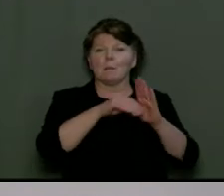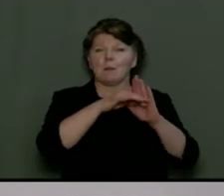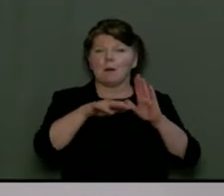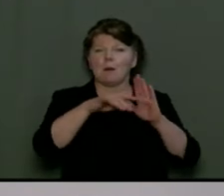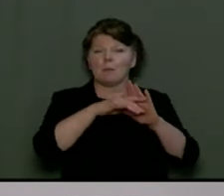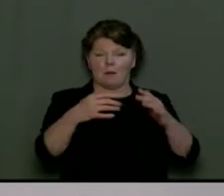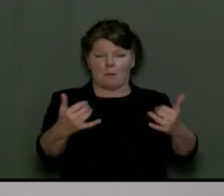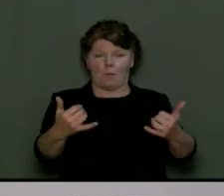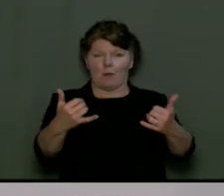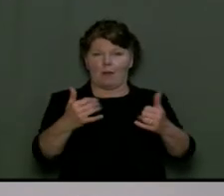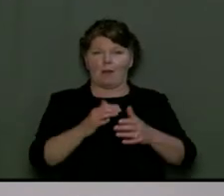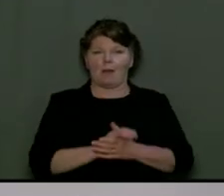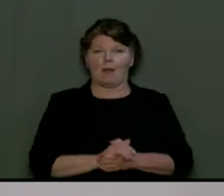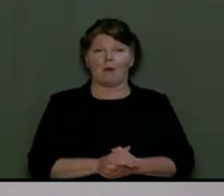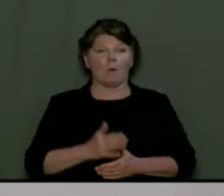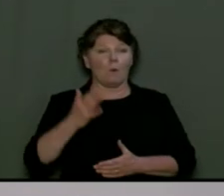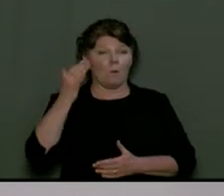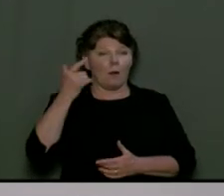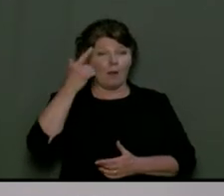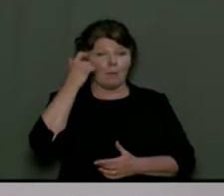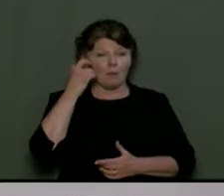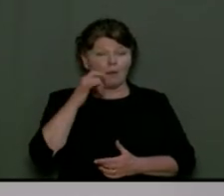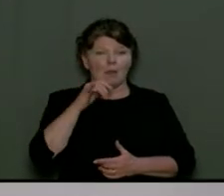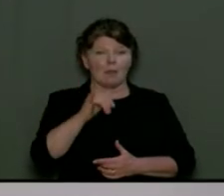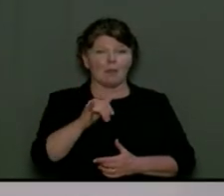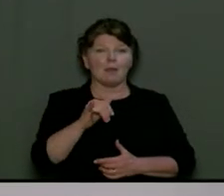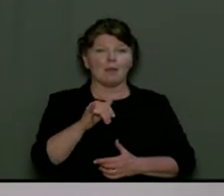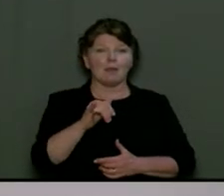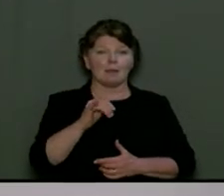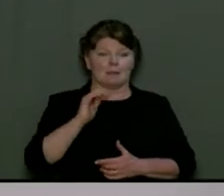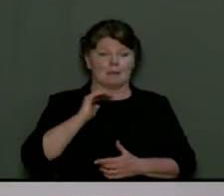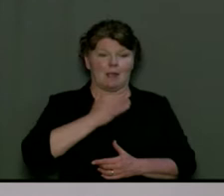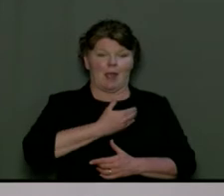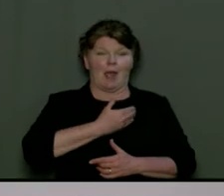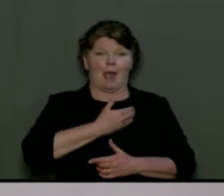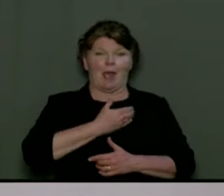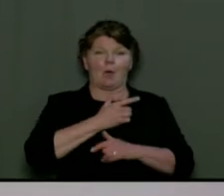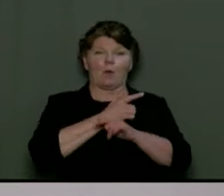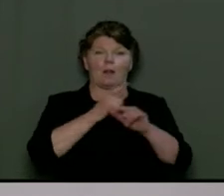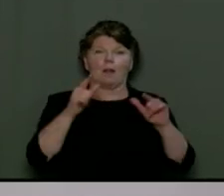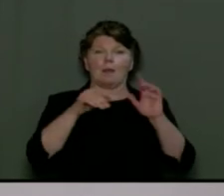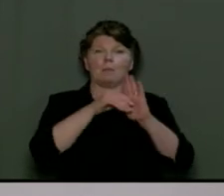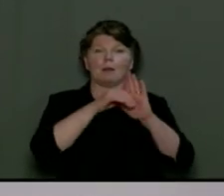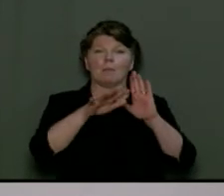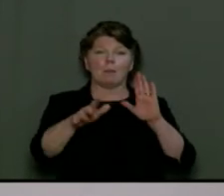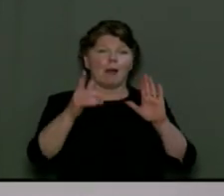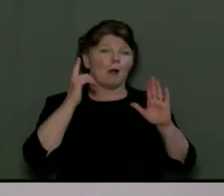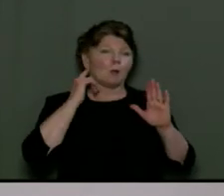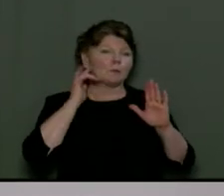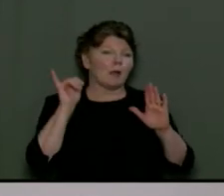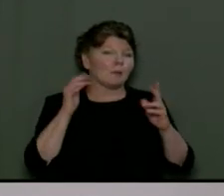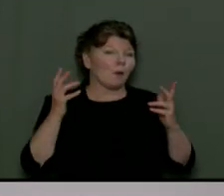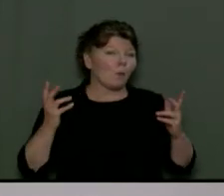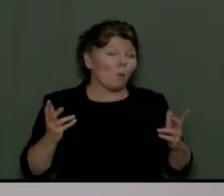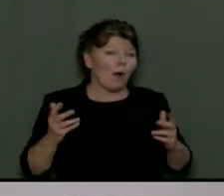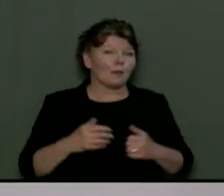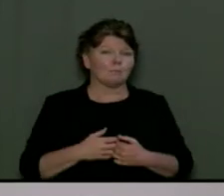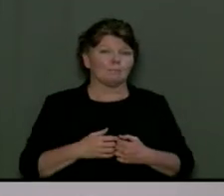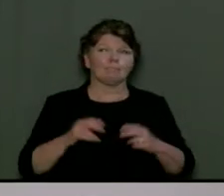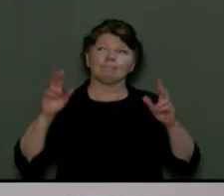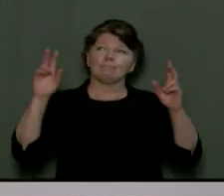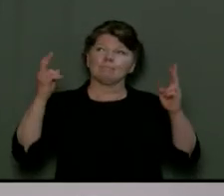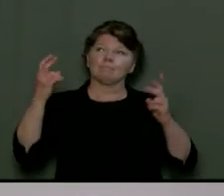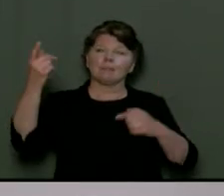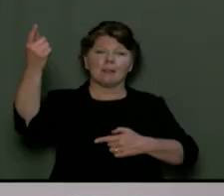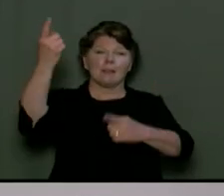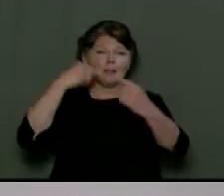today. Because this is what our liberty bell sounds like. Come to me,